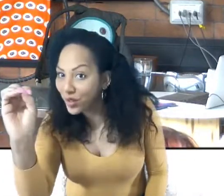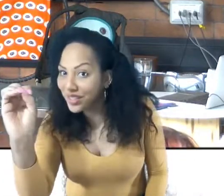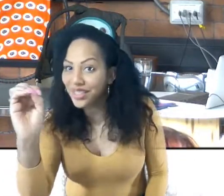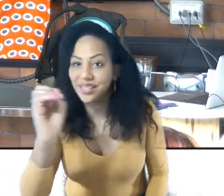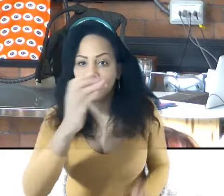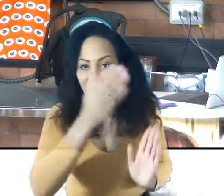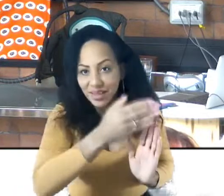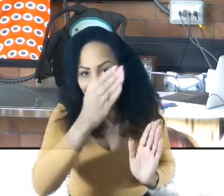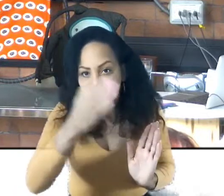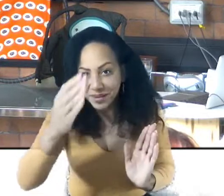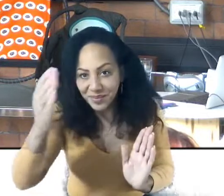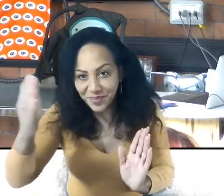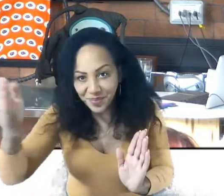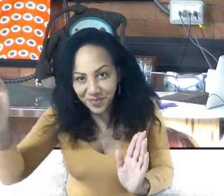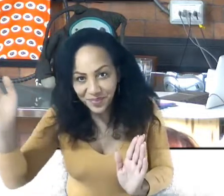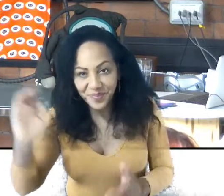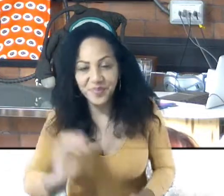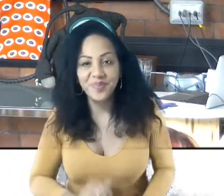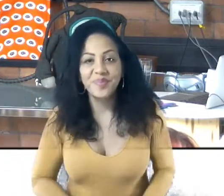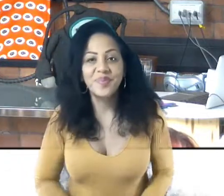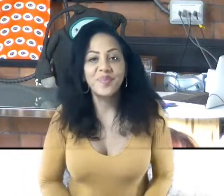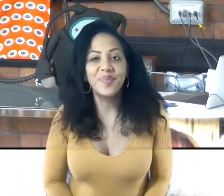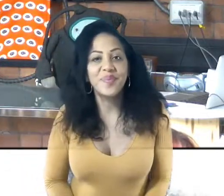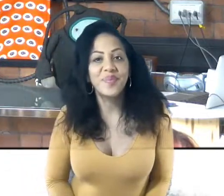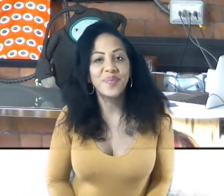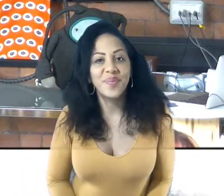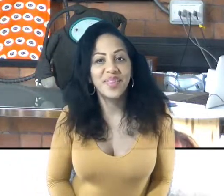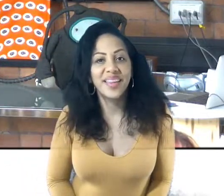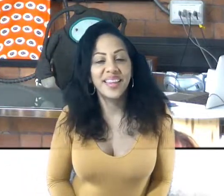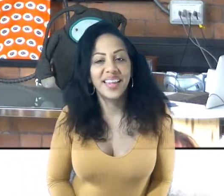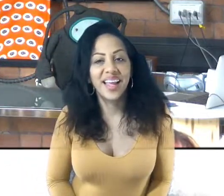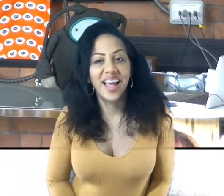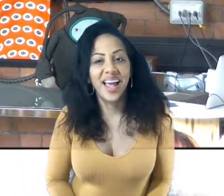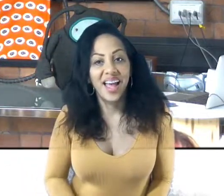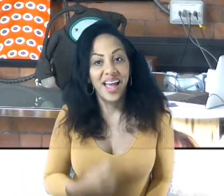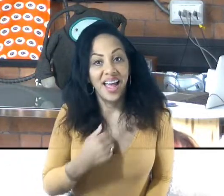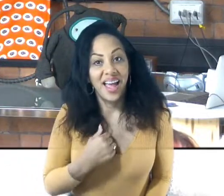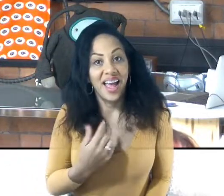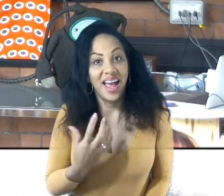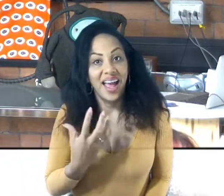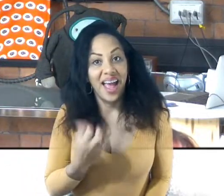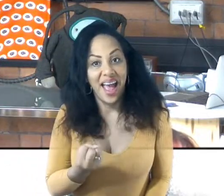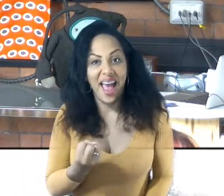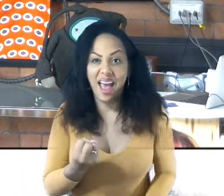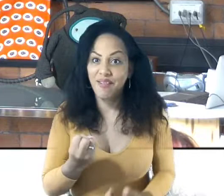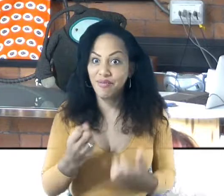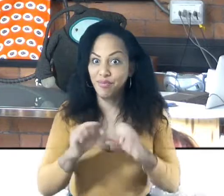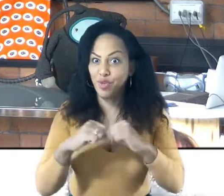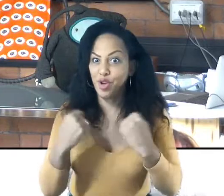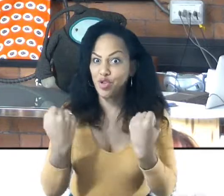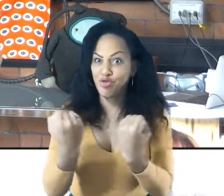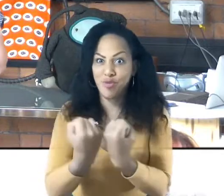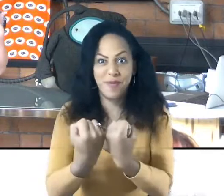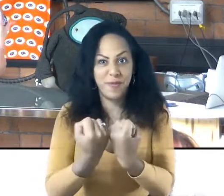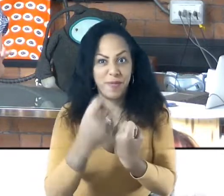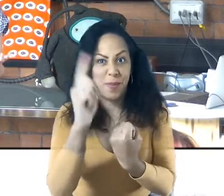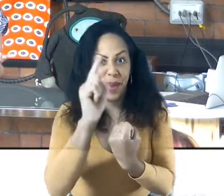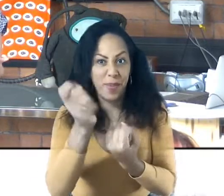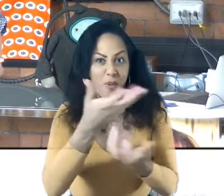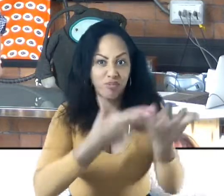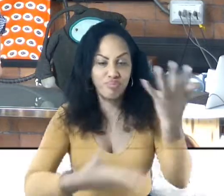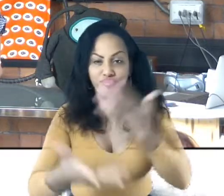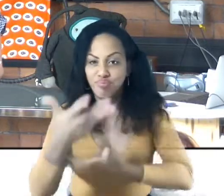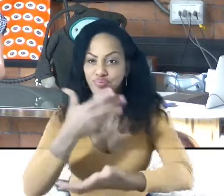kind of basically a handful of people to talk to. And it was absolutely fascinating, some of the things that they were saying. And I